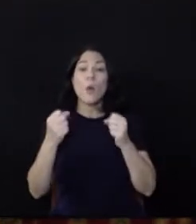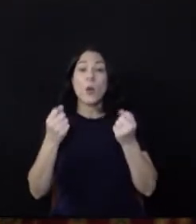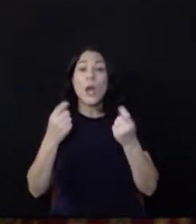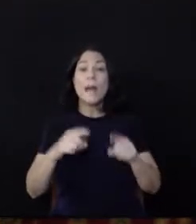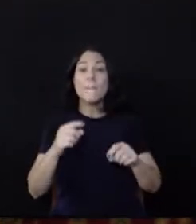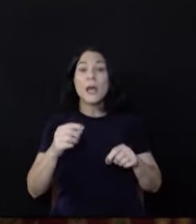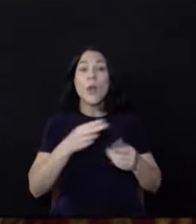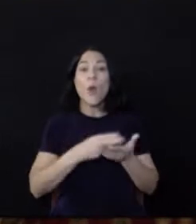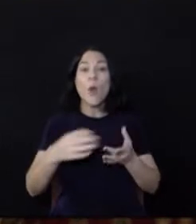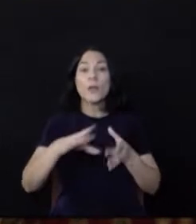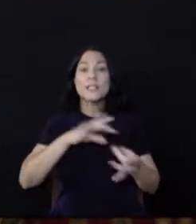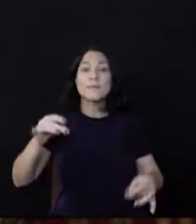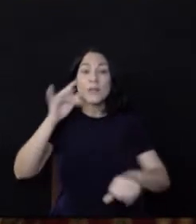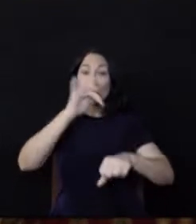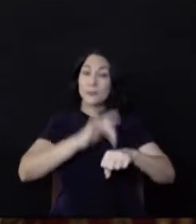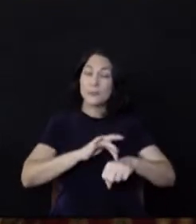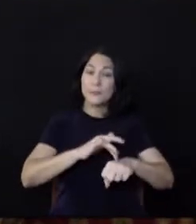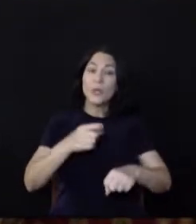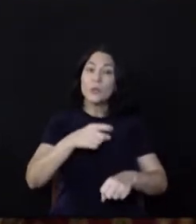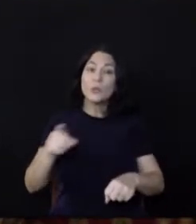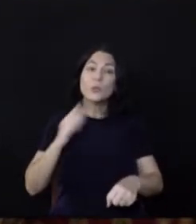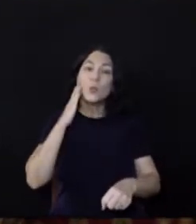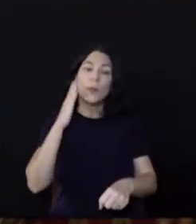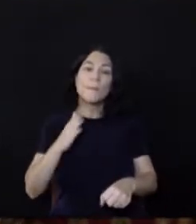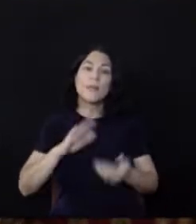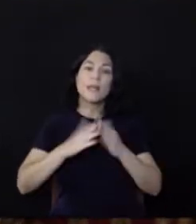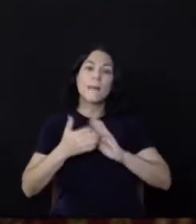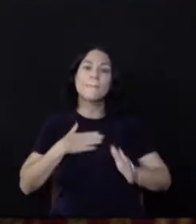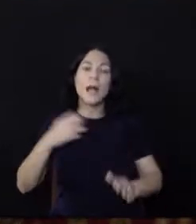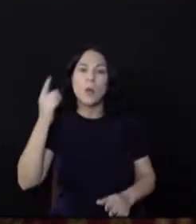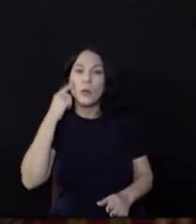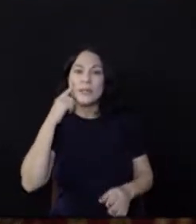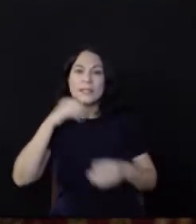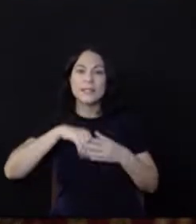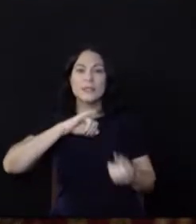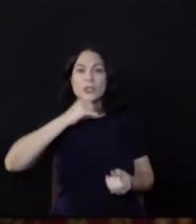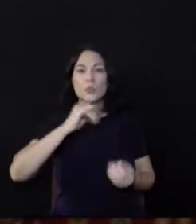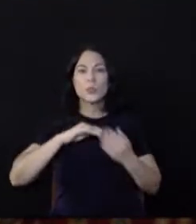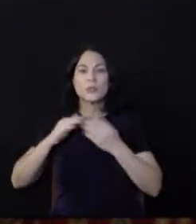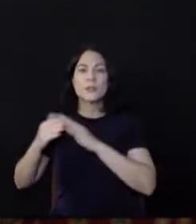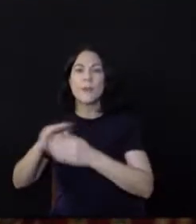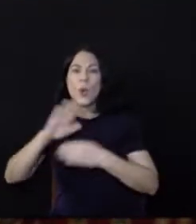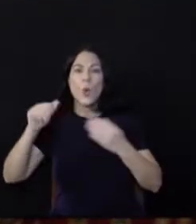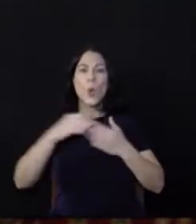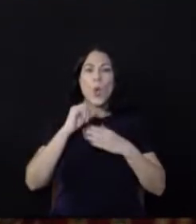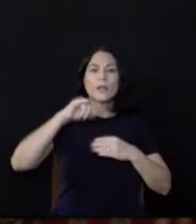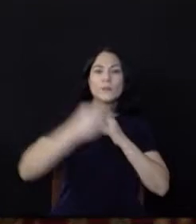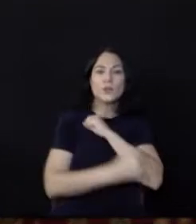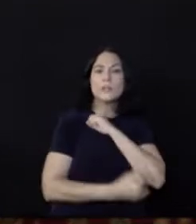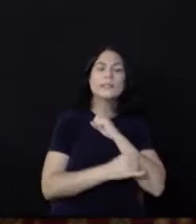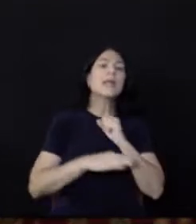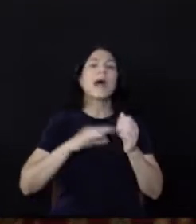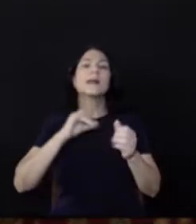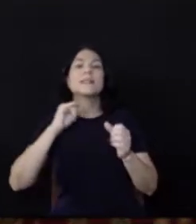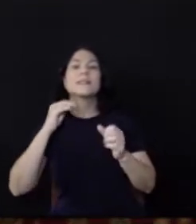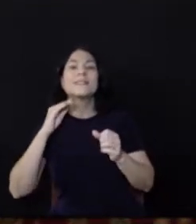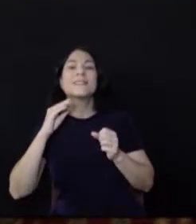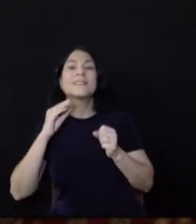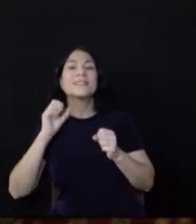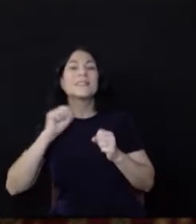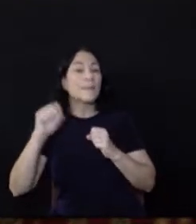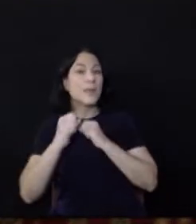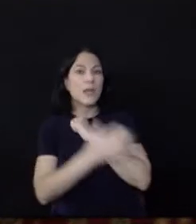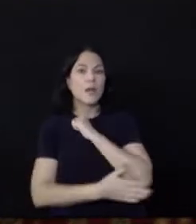you, and you will be my witnesses in Jerusalem and in all Judea and Samaria and to the end of the